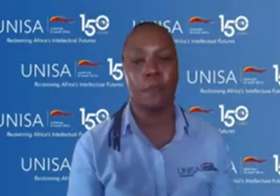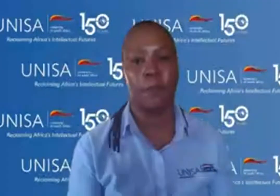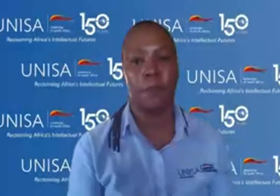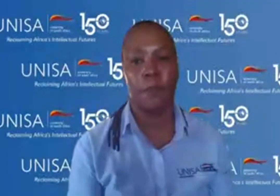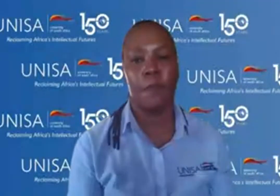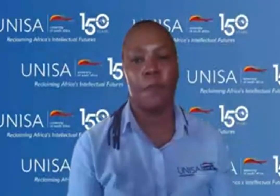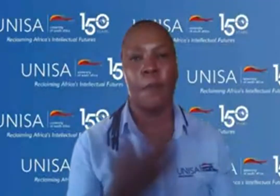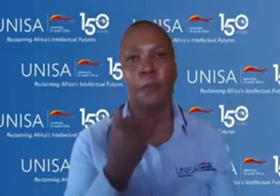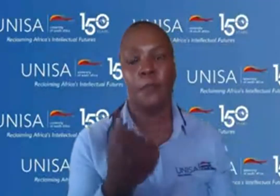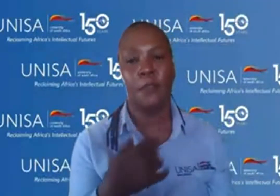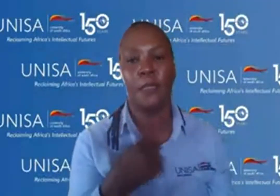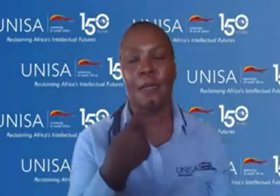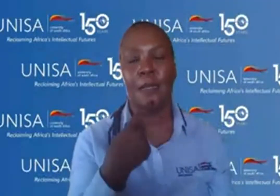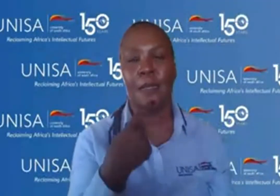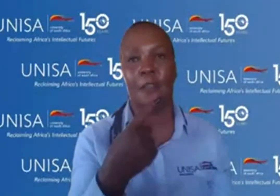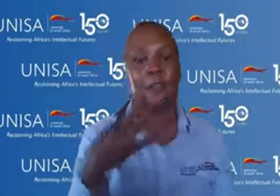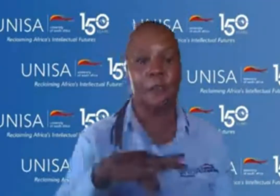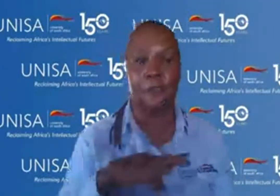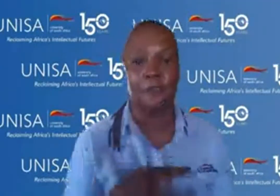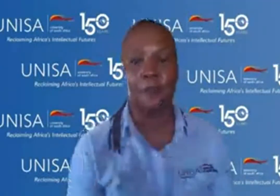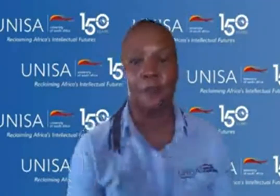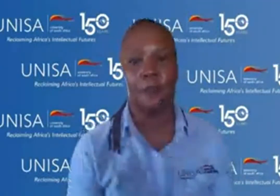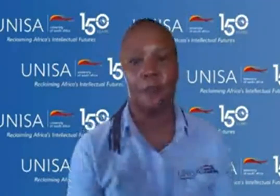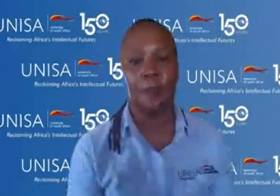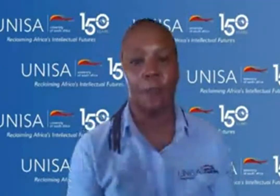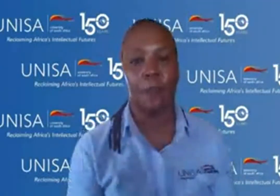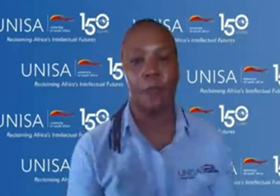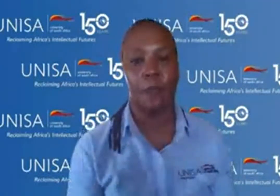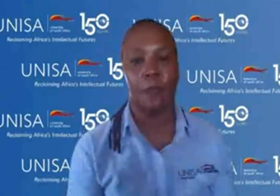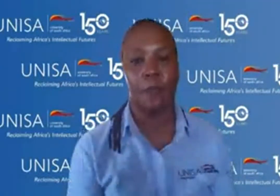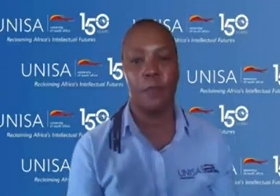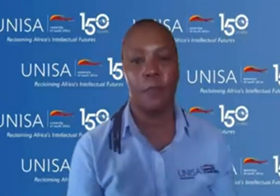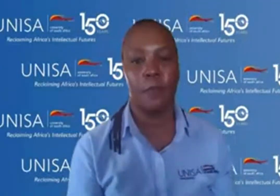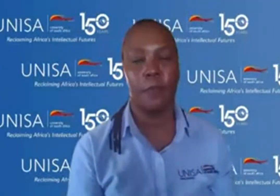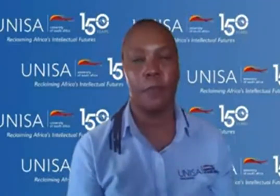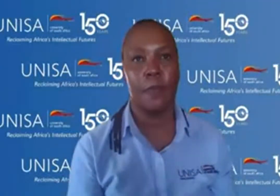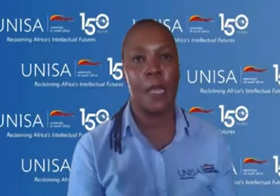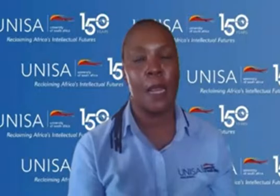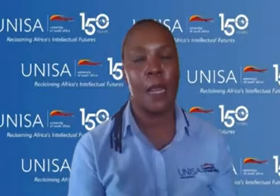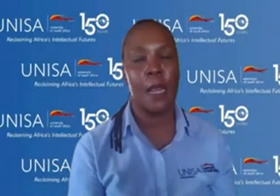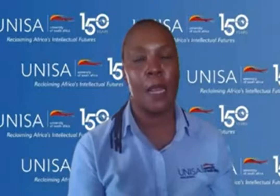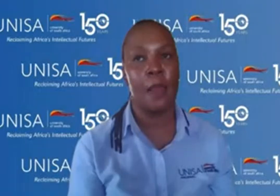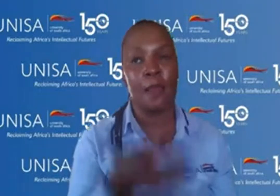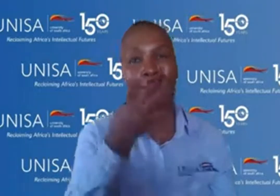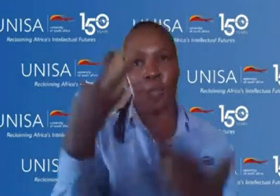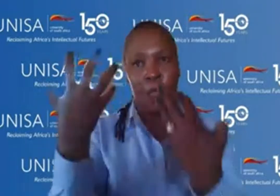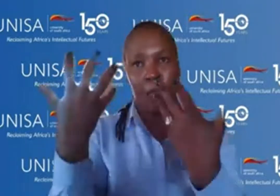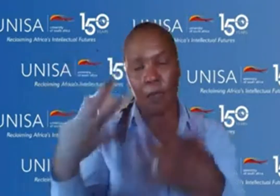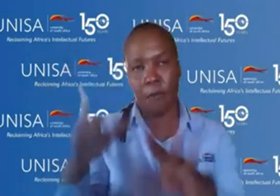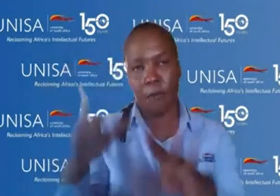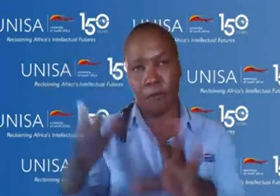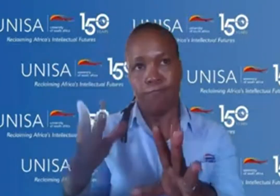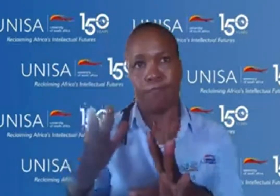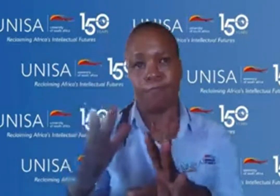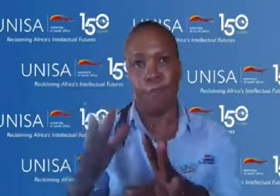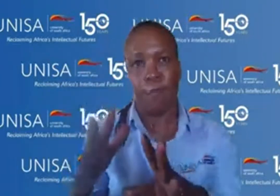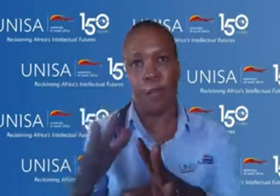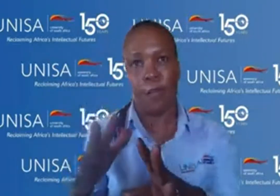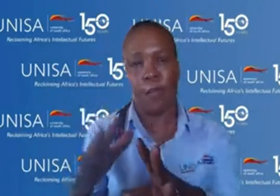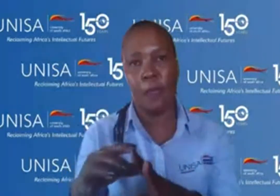Thank you. You may. So as she had mentioned, she did say that I must disclose what kind